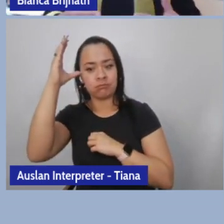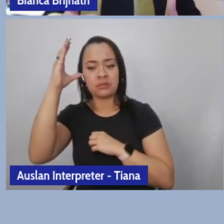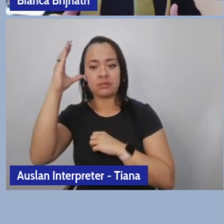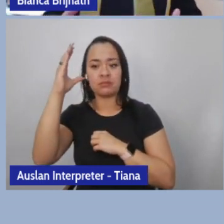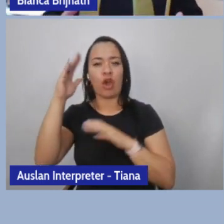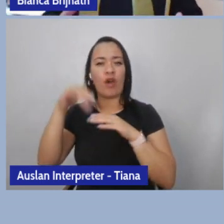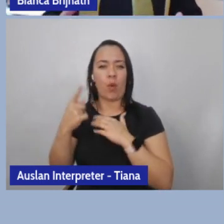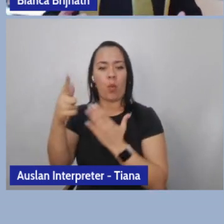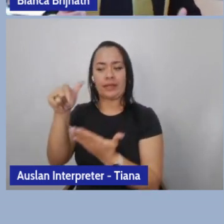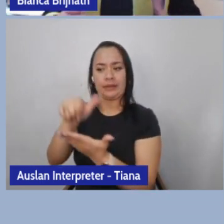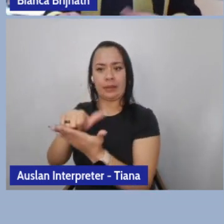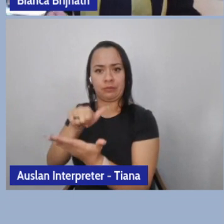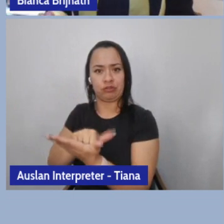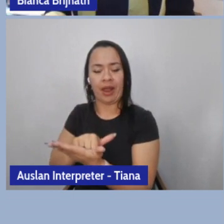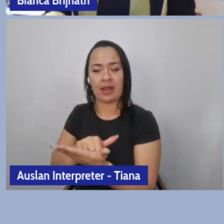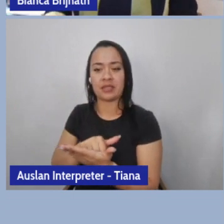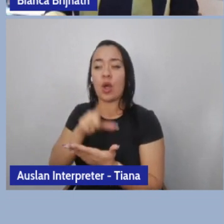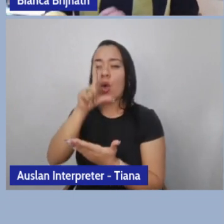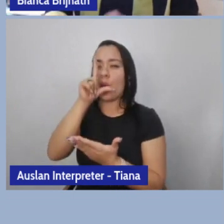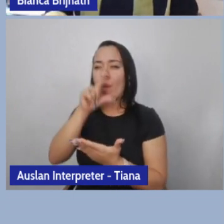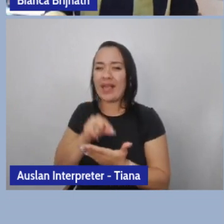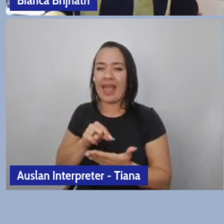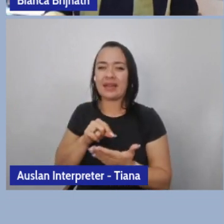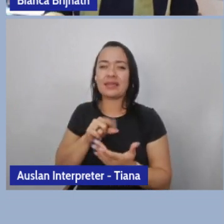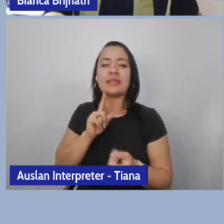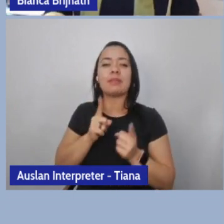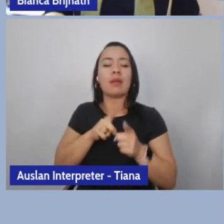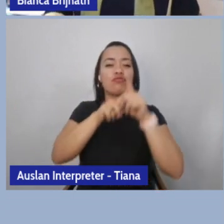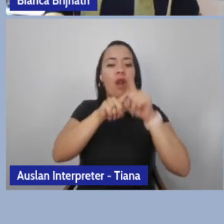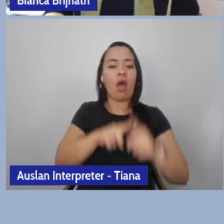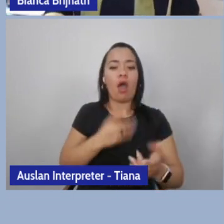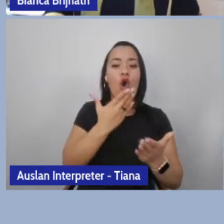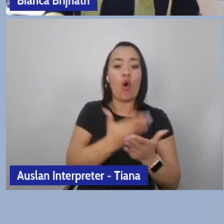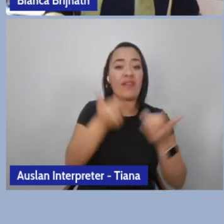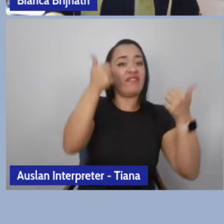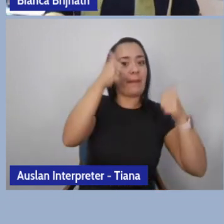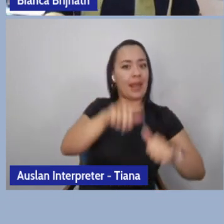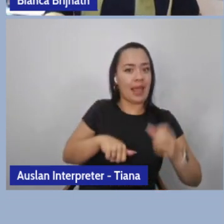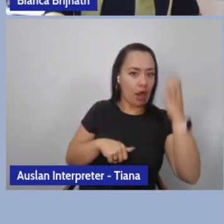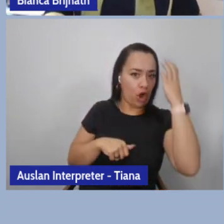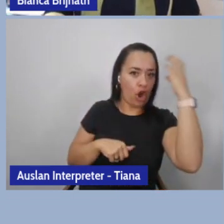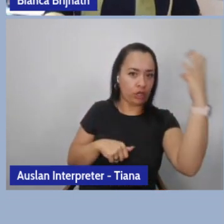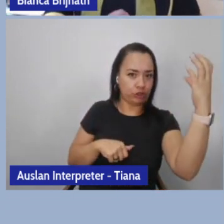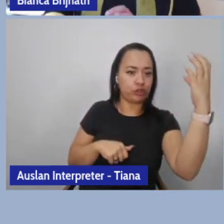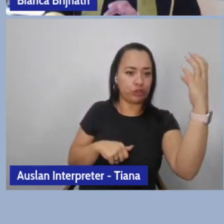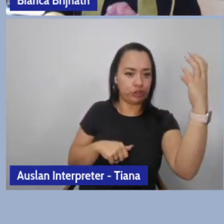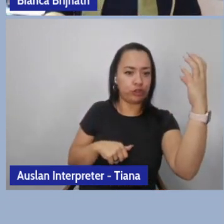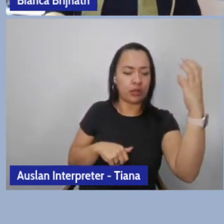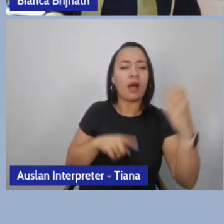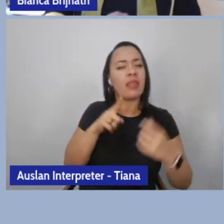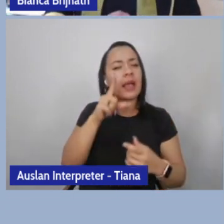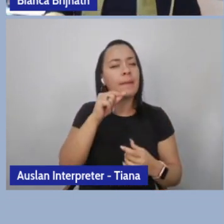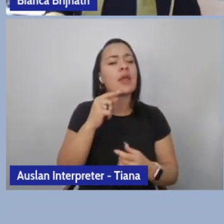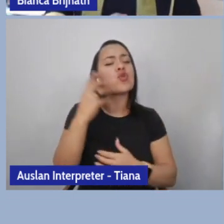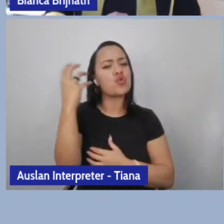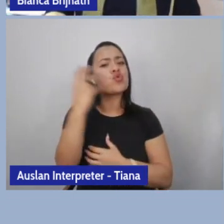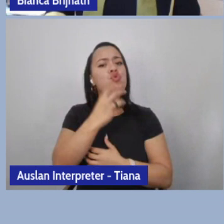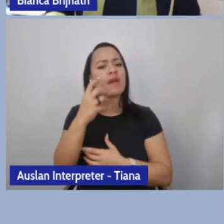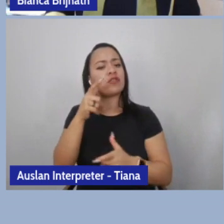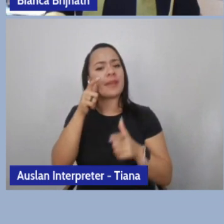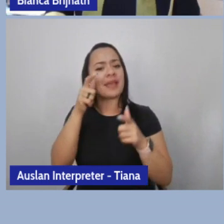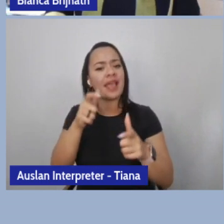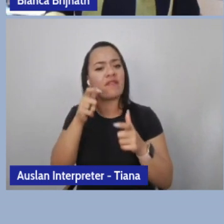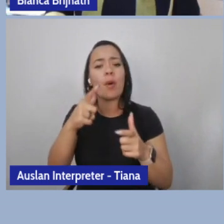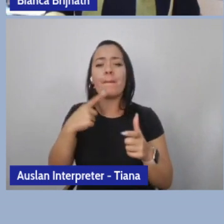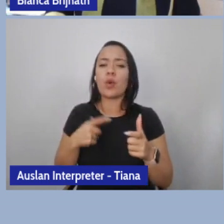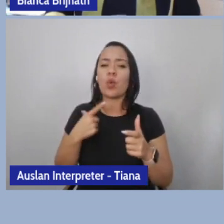seem familiar. That can be dangerous when it comes to dementia, because how dementia is described in different